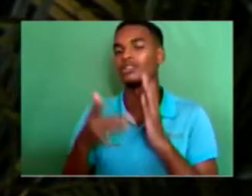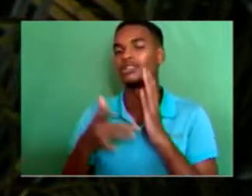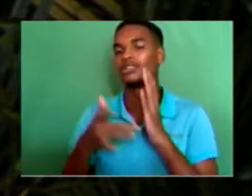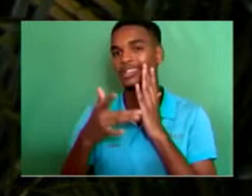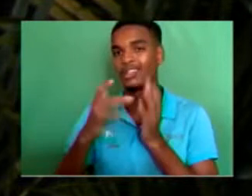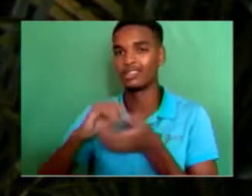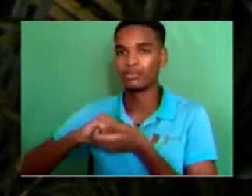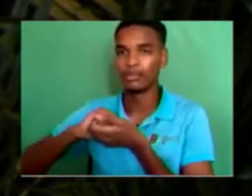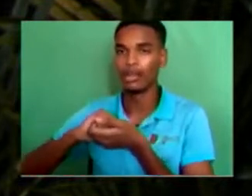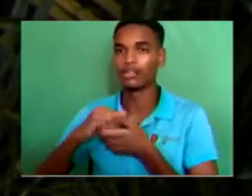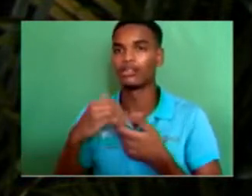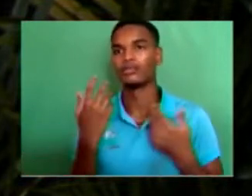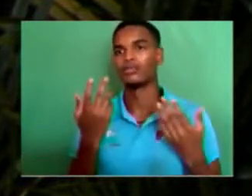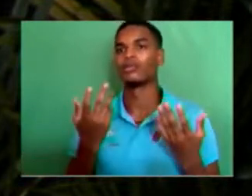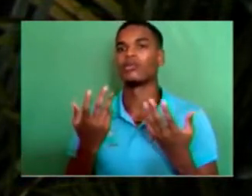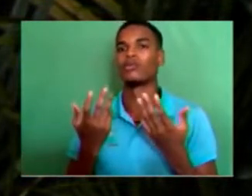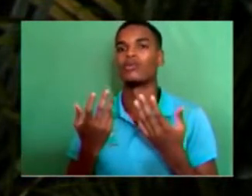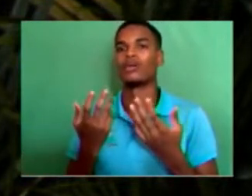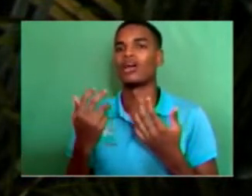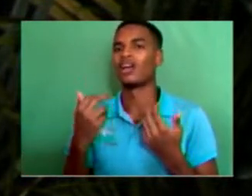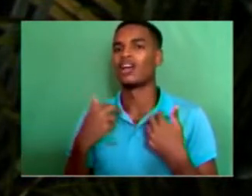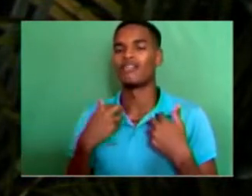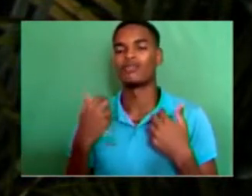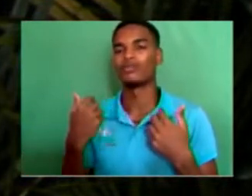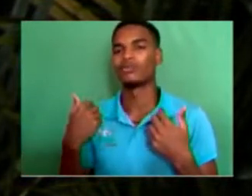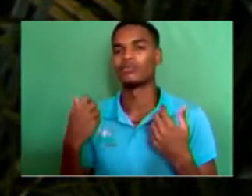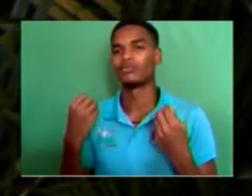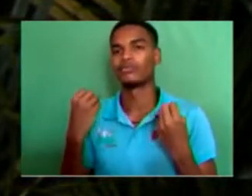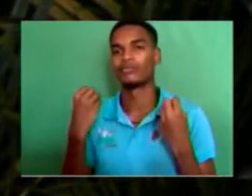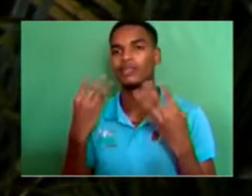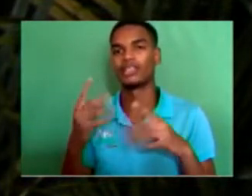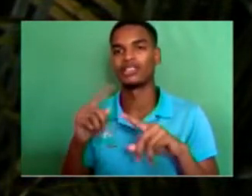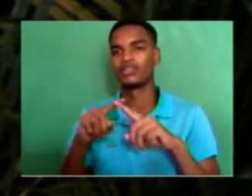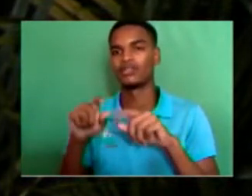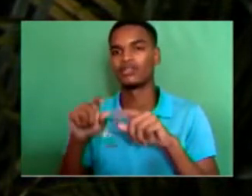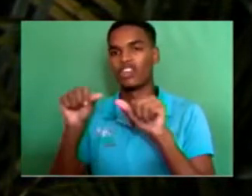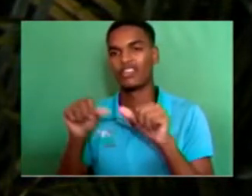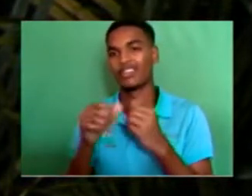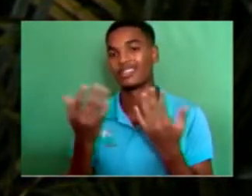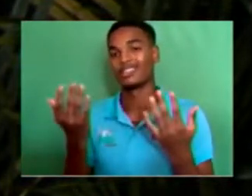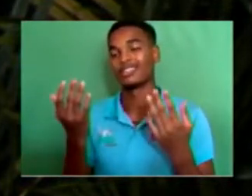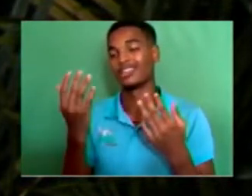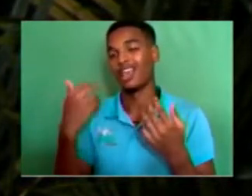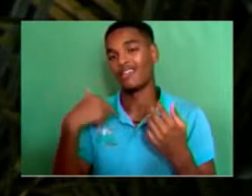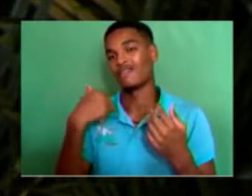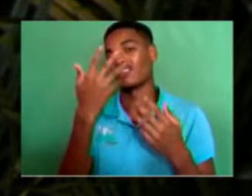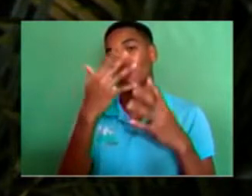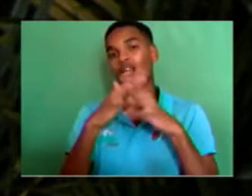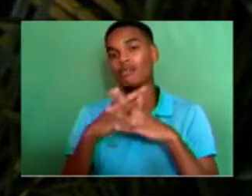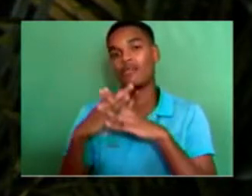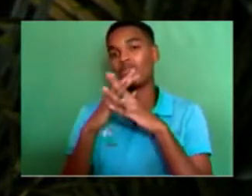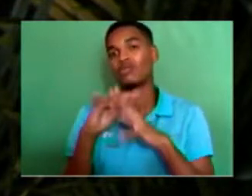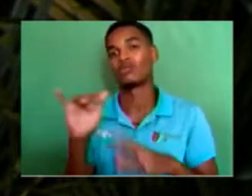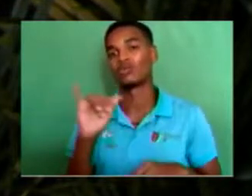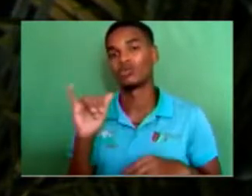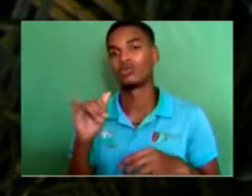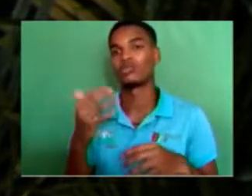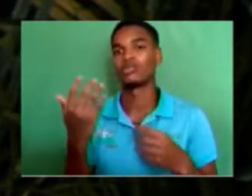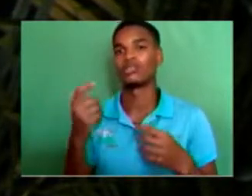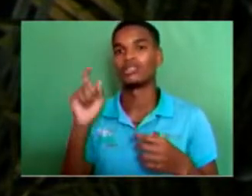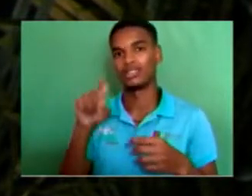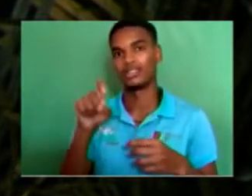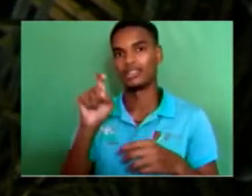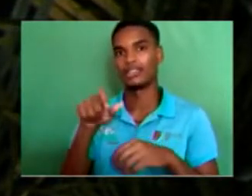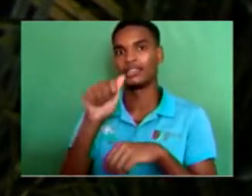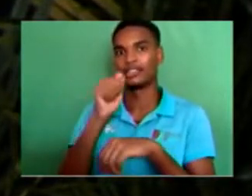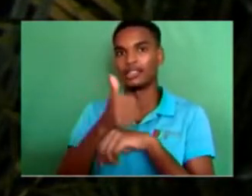partnership. We have areas even in the United States that would need set-top boxes,